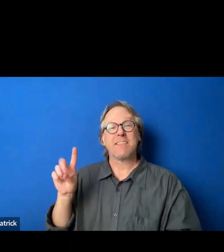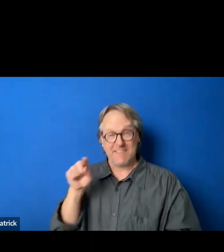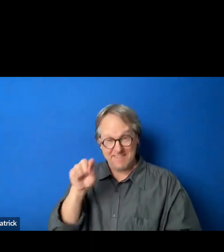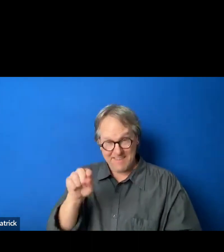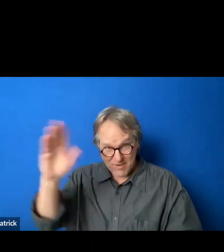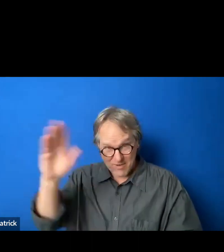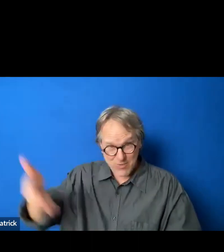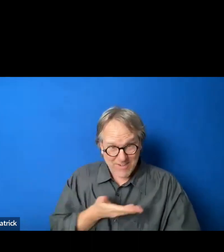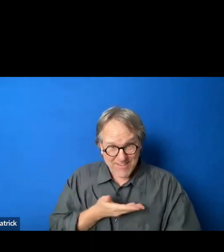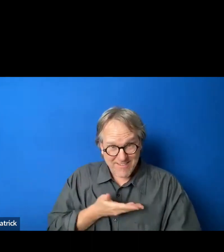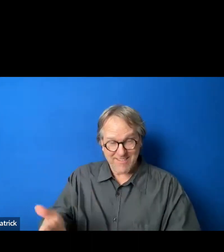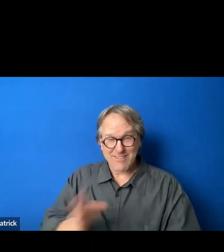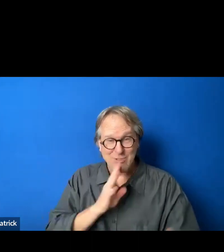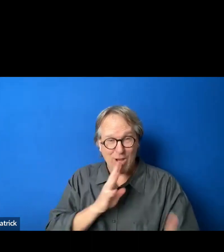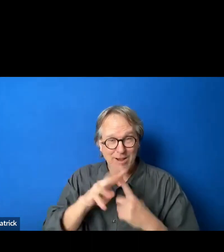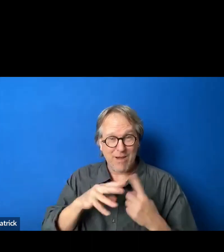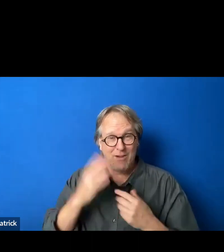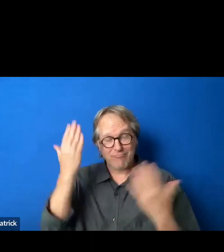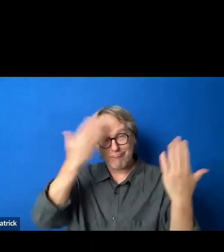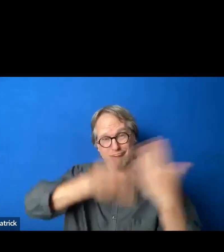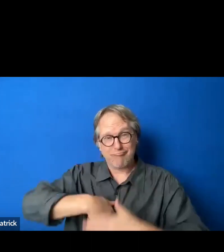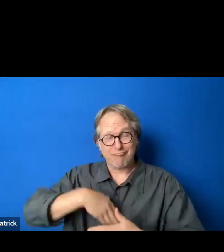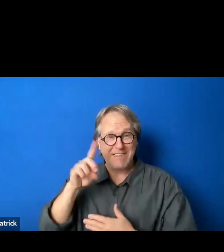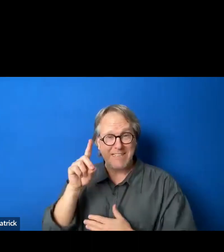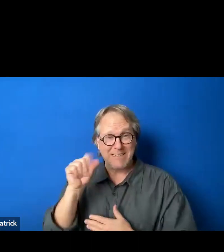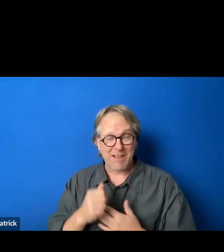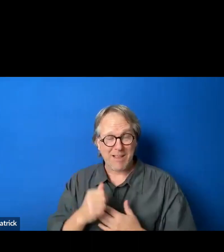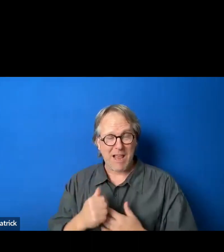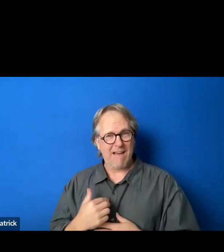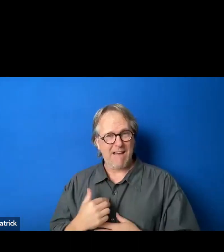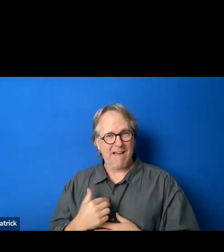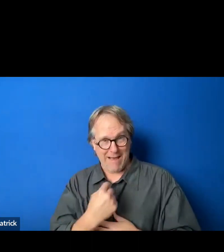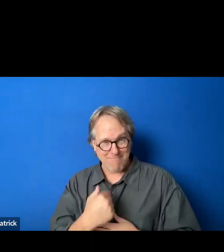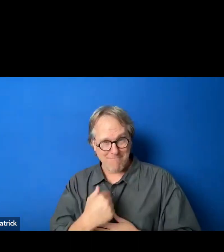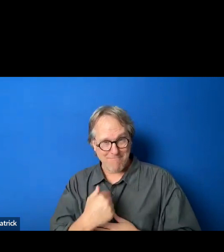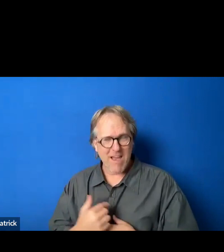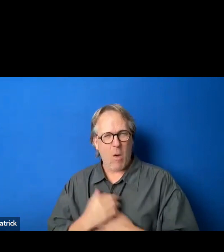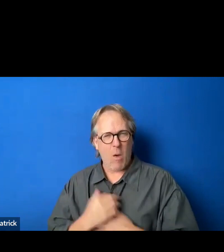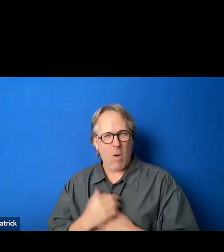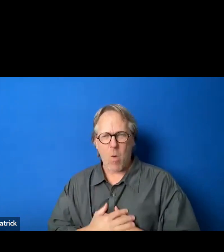talk about invisible disabilities, my feeling was